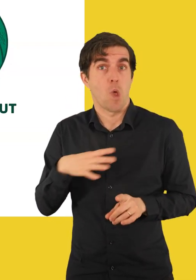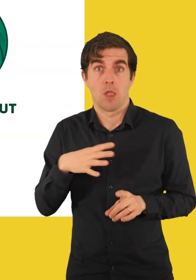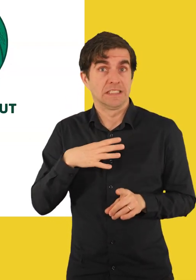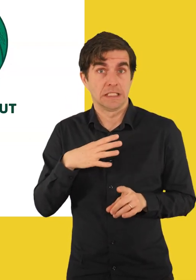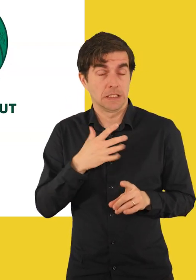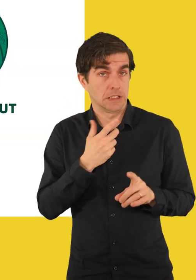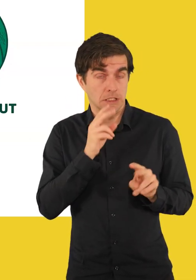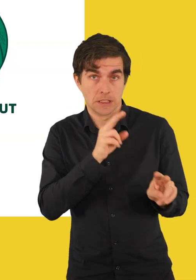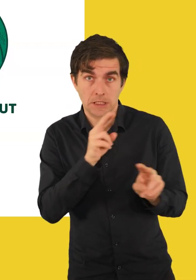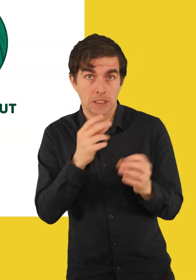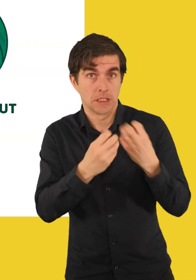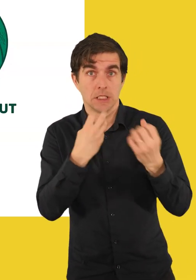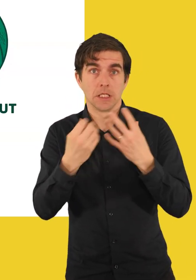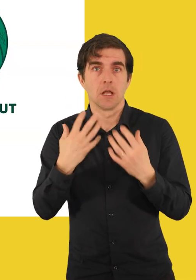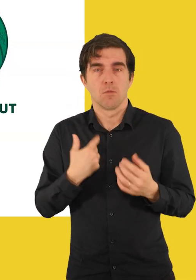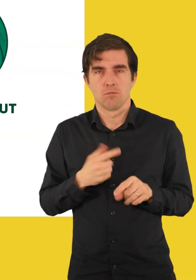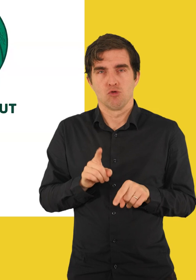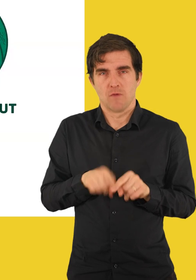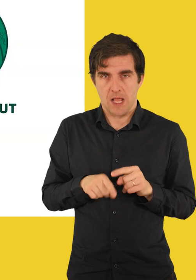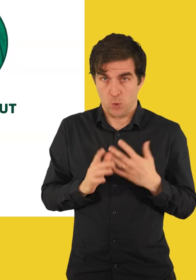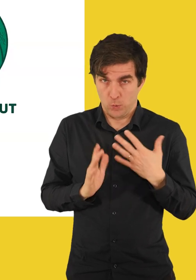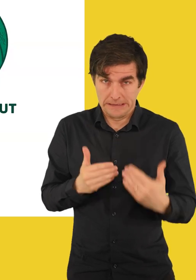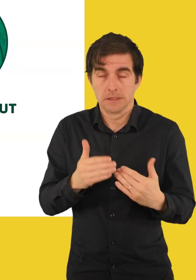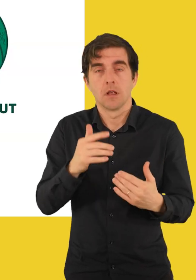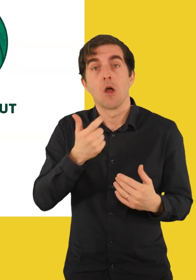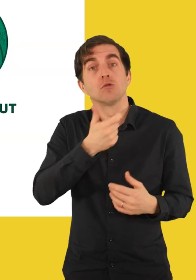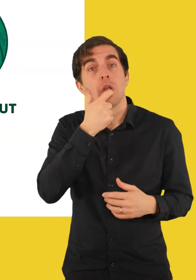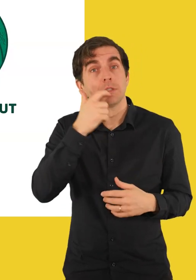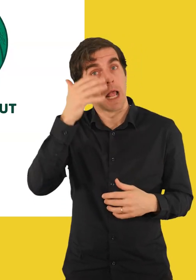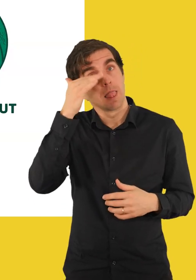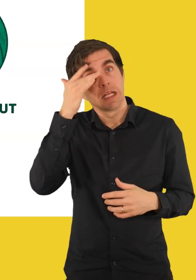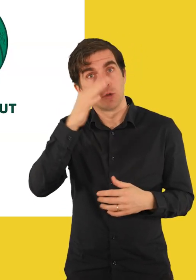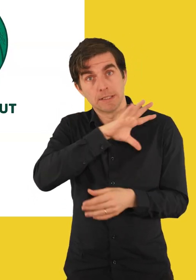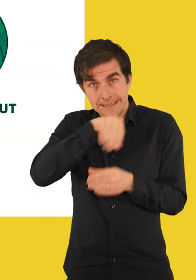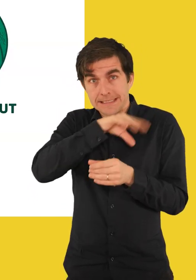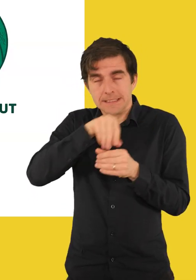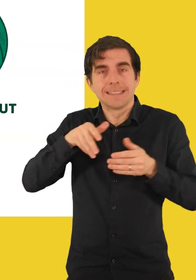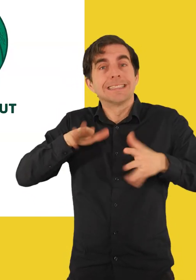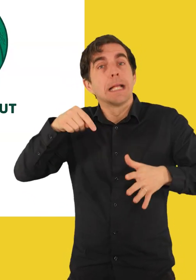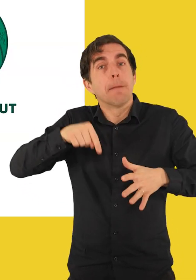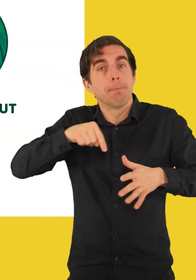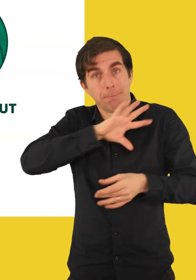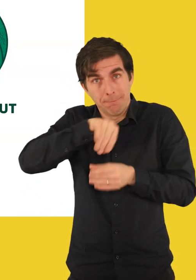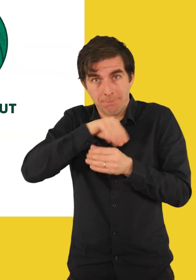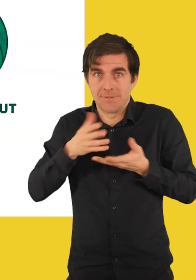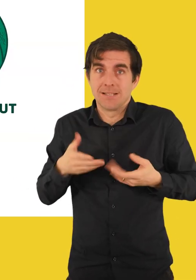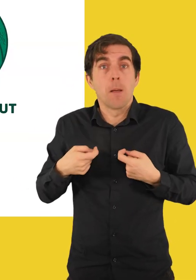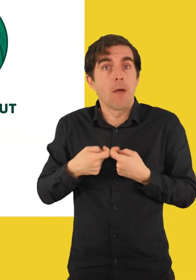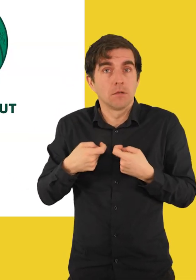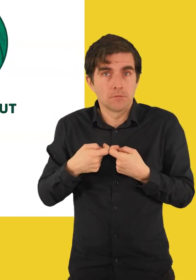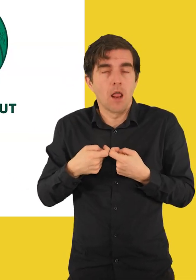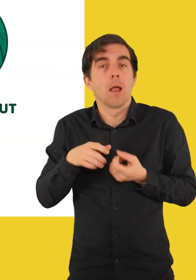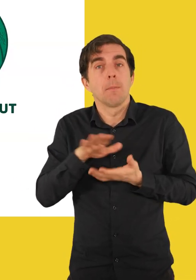I think as I've already heard, we try to implement like Doughnut theory in a systemic way in